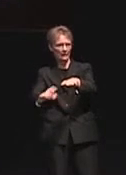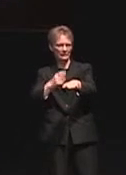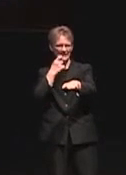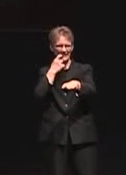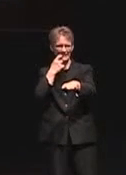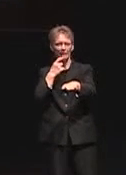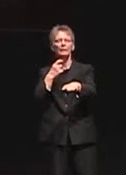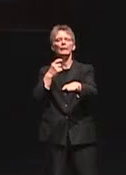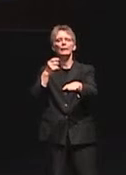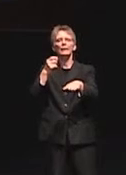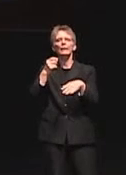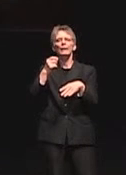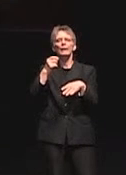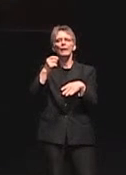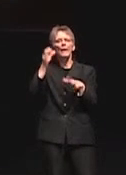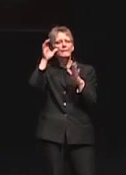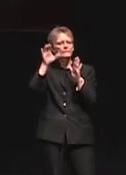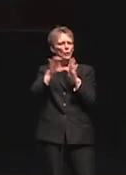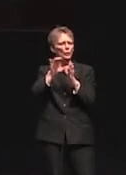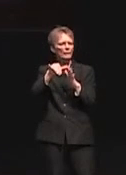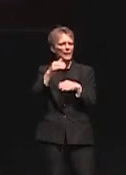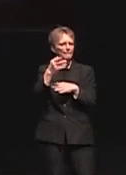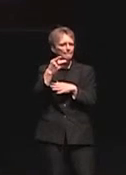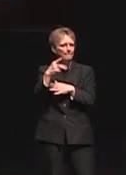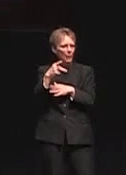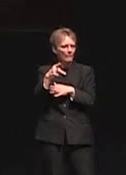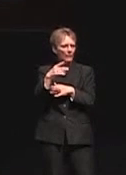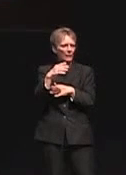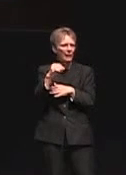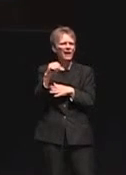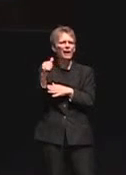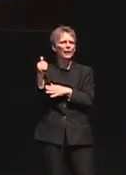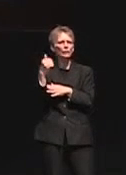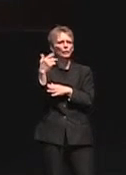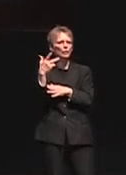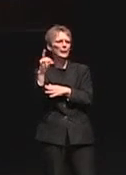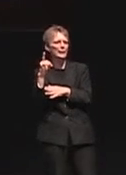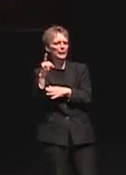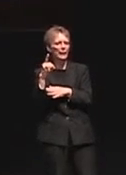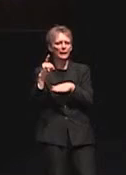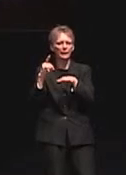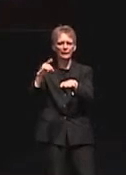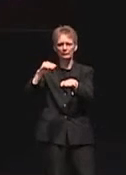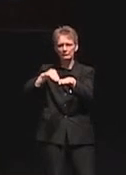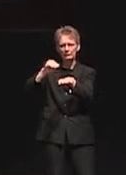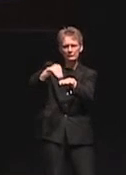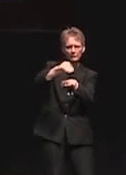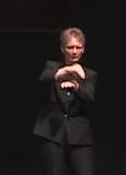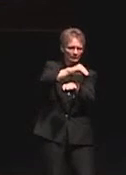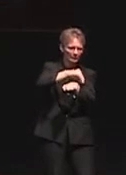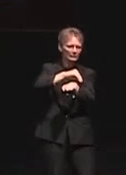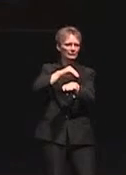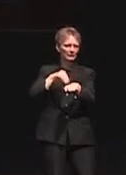a photograph, the purple piece, and then the other pieces are three-dimensional pieces that I scattered around. Strategically,